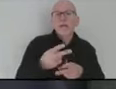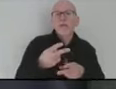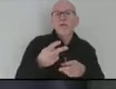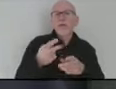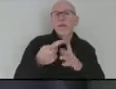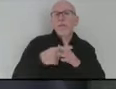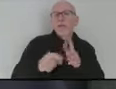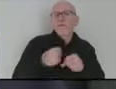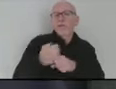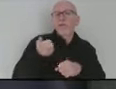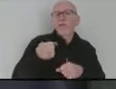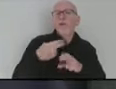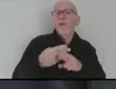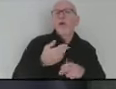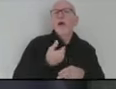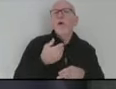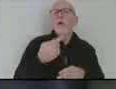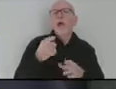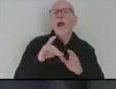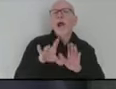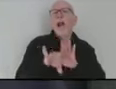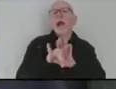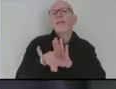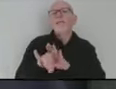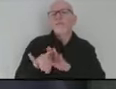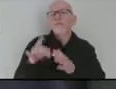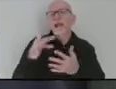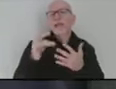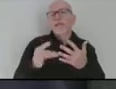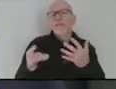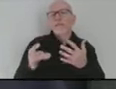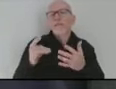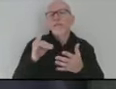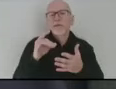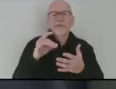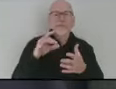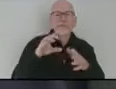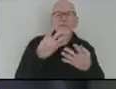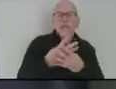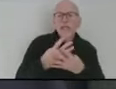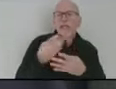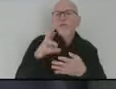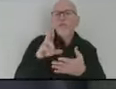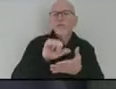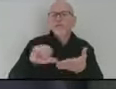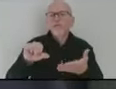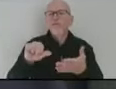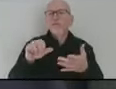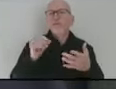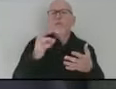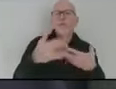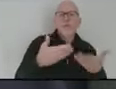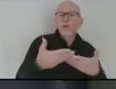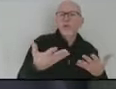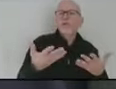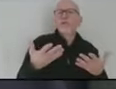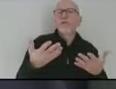in what we call our elective cases and some of the elective screening procedures that were deemed a lower